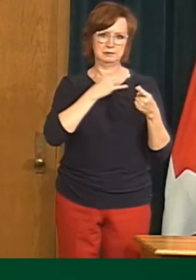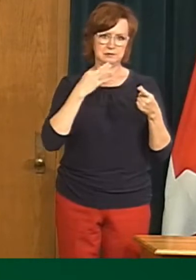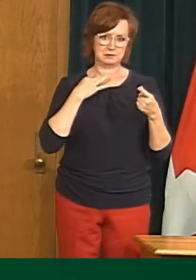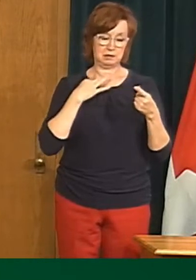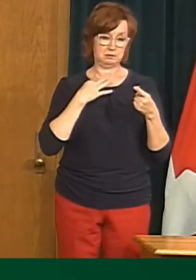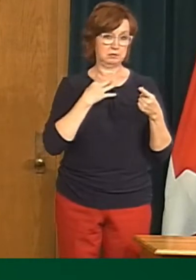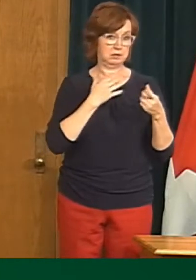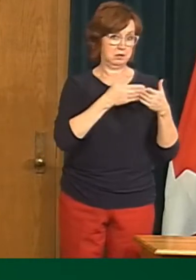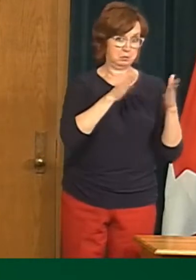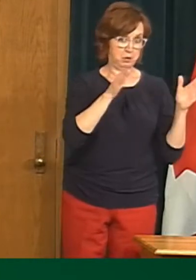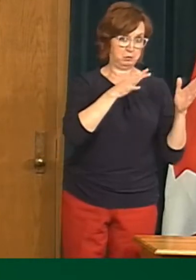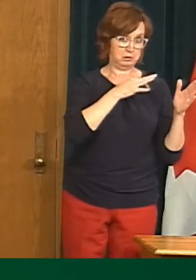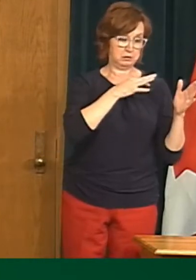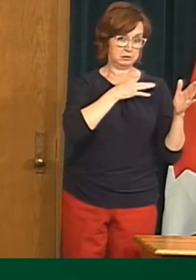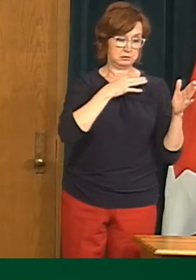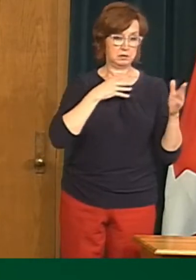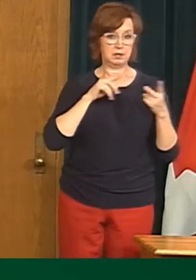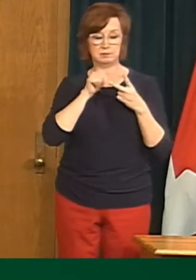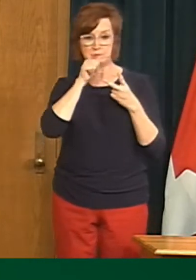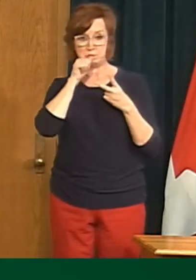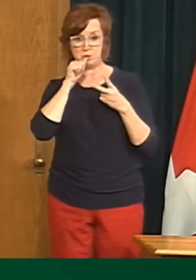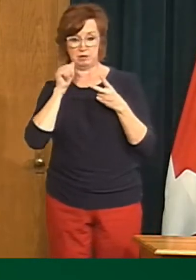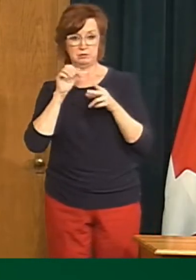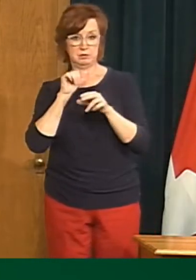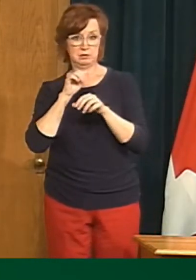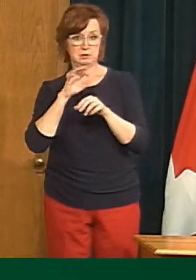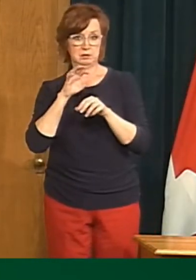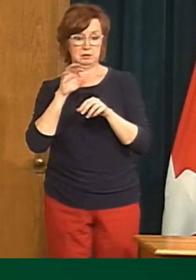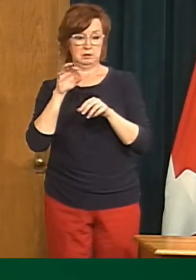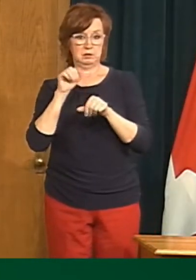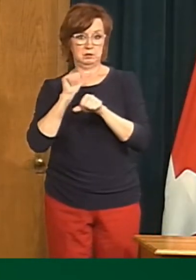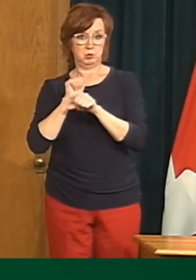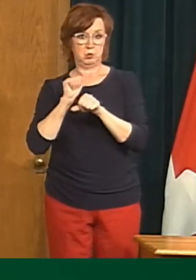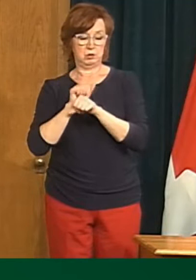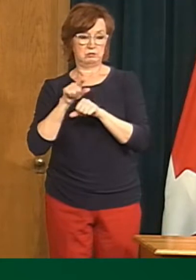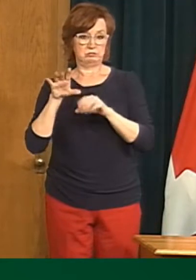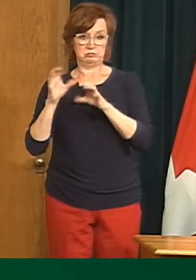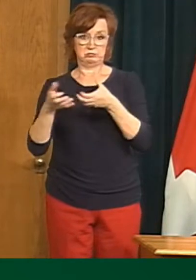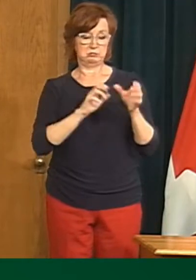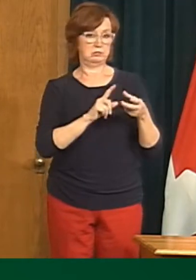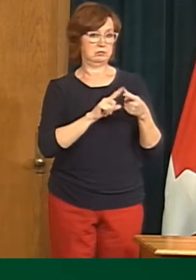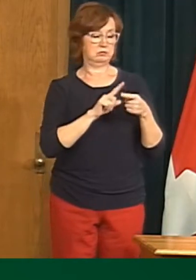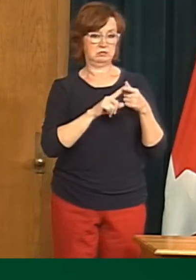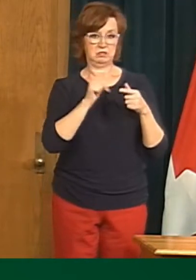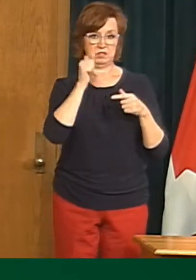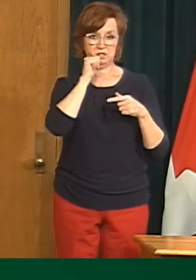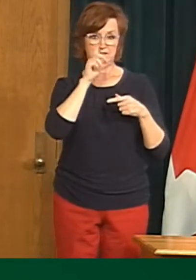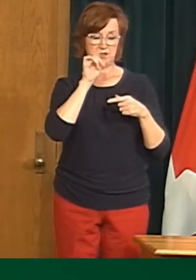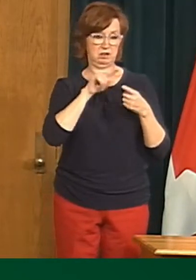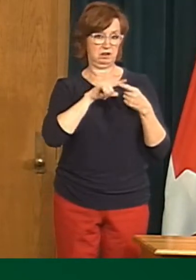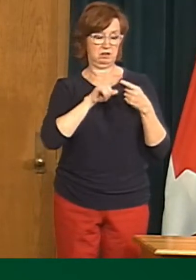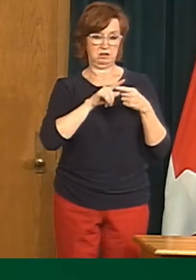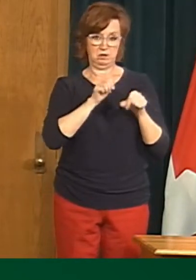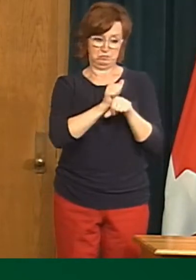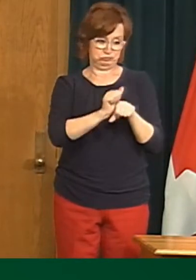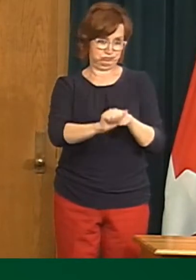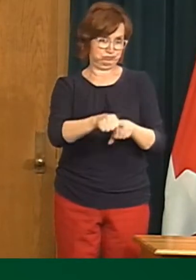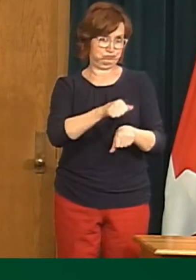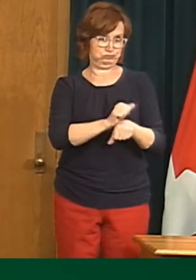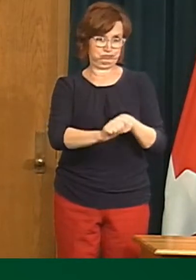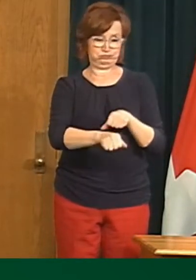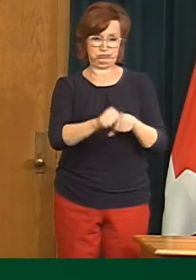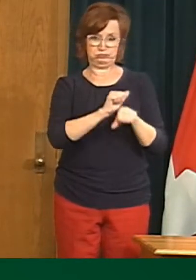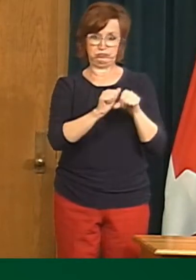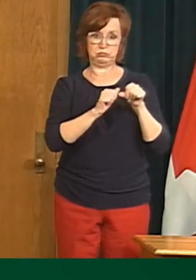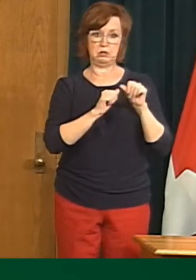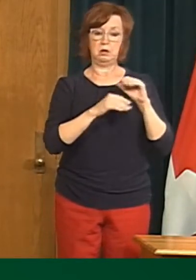private or public here across the province. They go above and beyond each and every day in ensuring not only are the